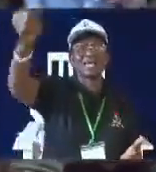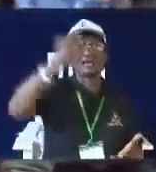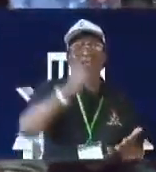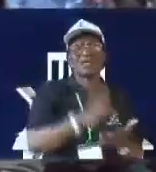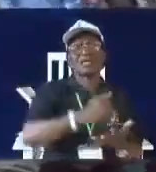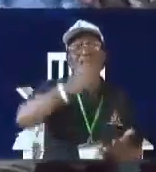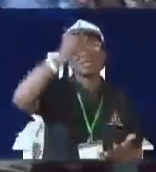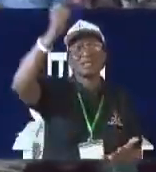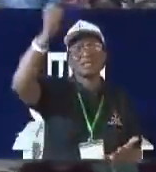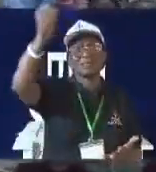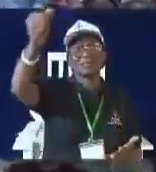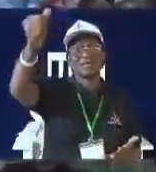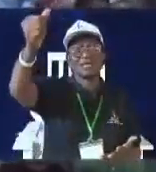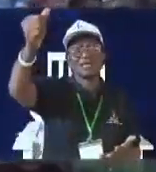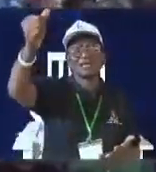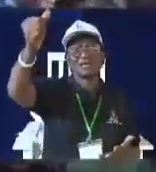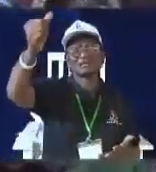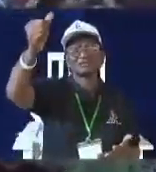Amen.